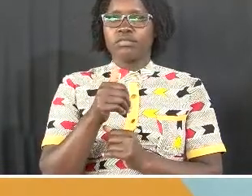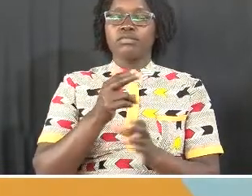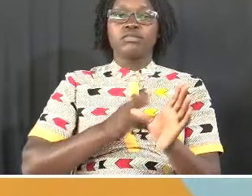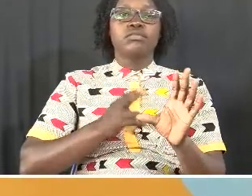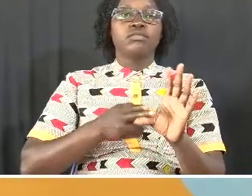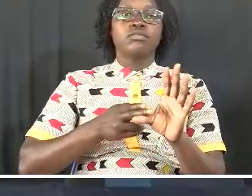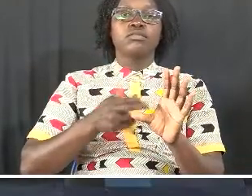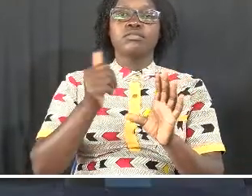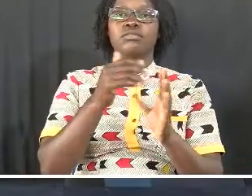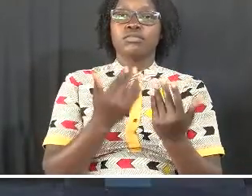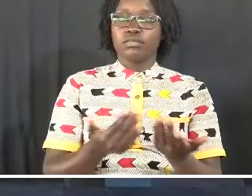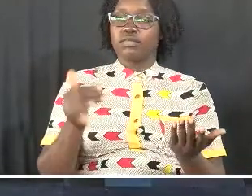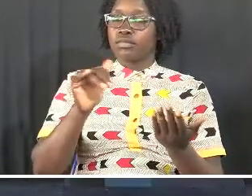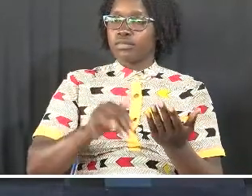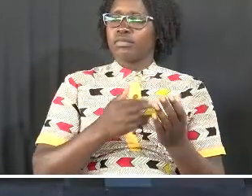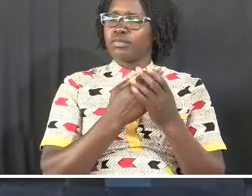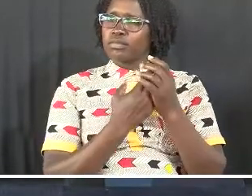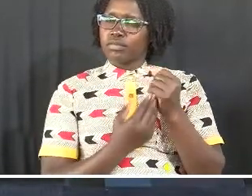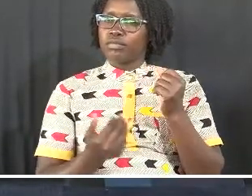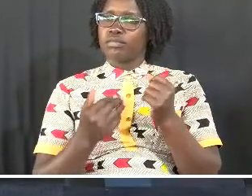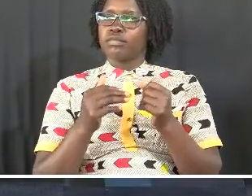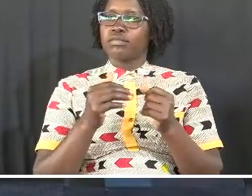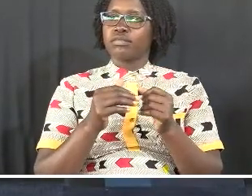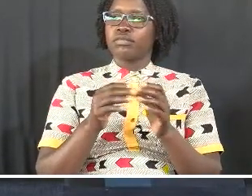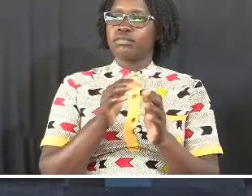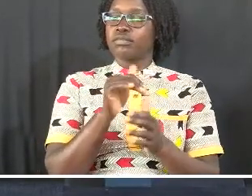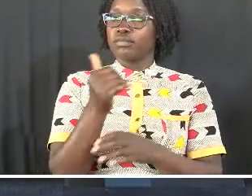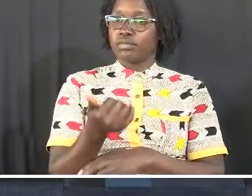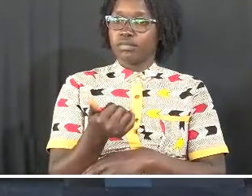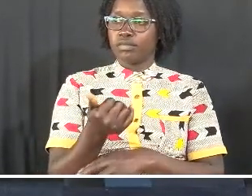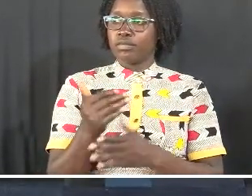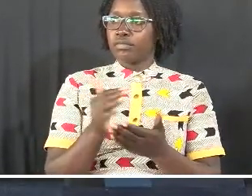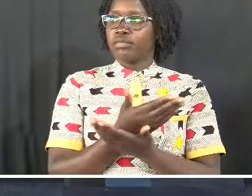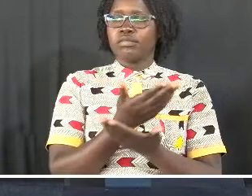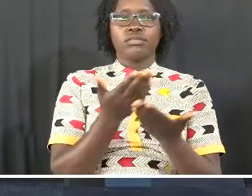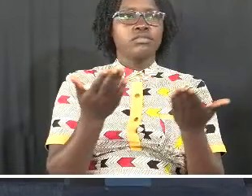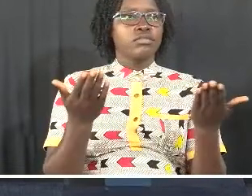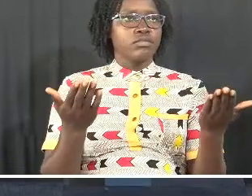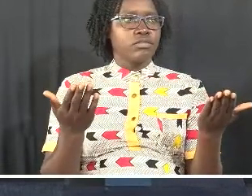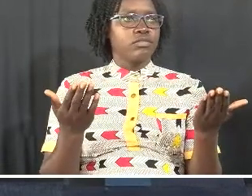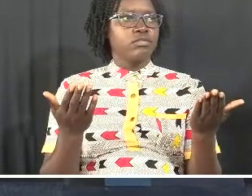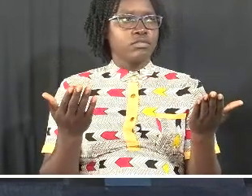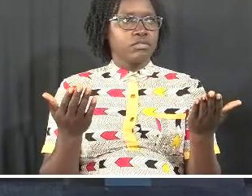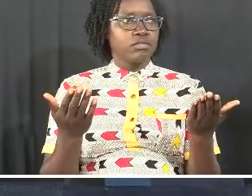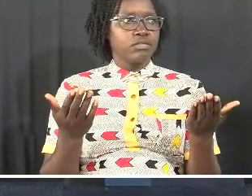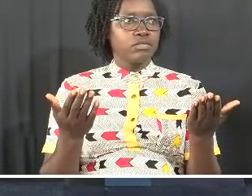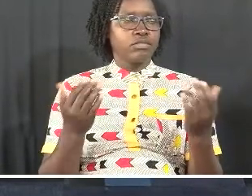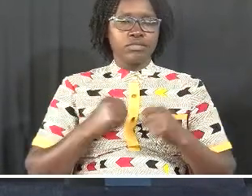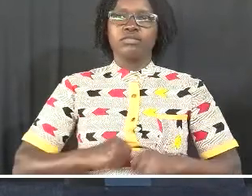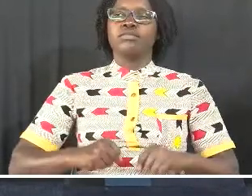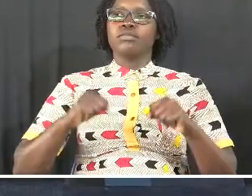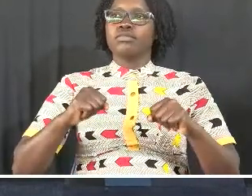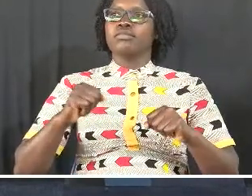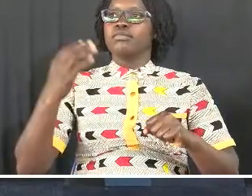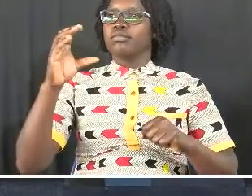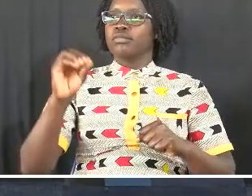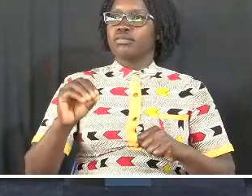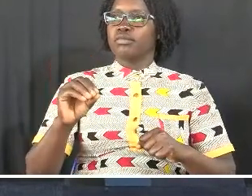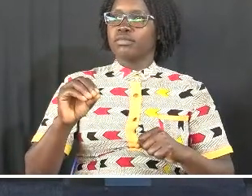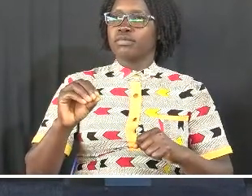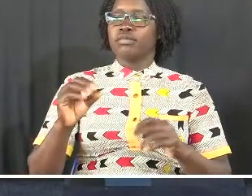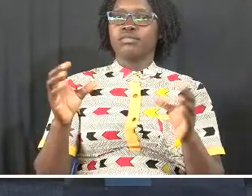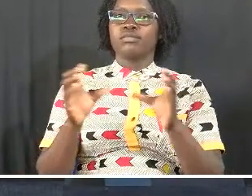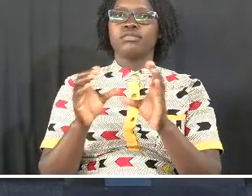participate in anything that frustrates others. Some of you here are bosses, CEOs of